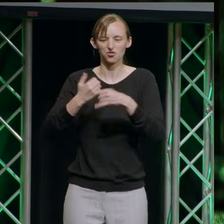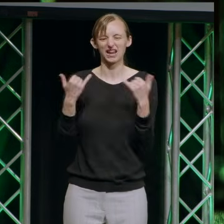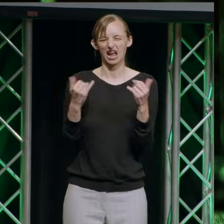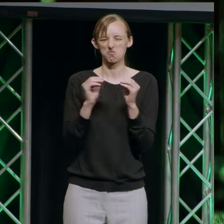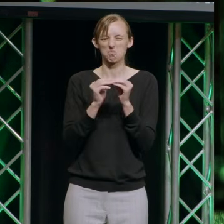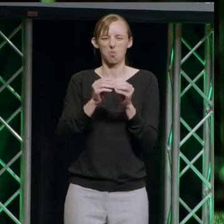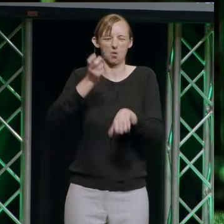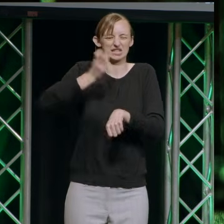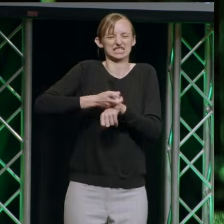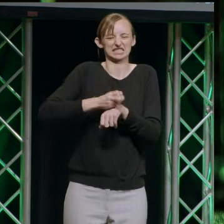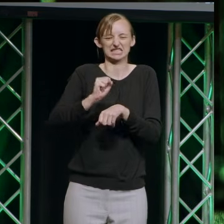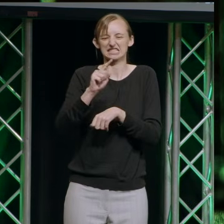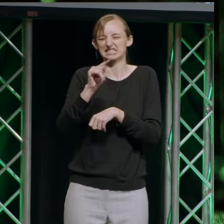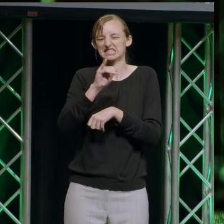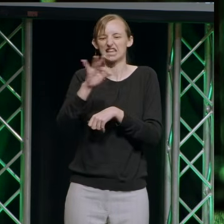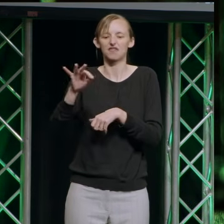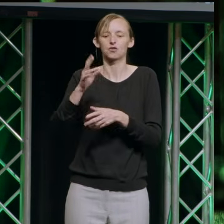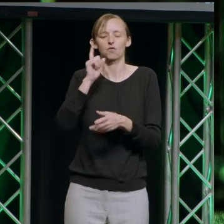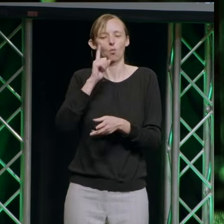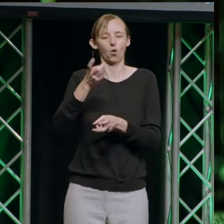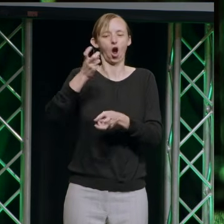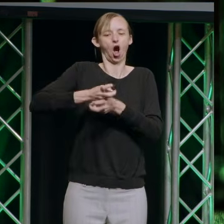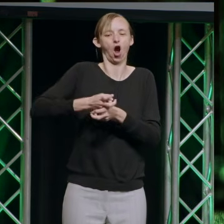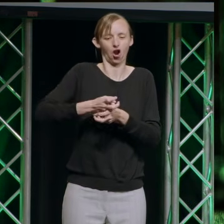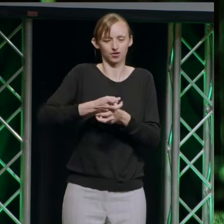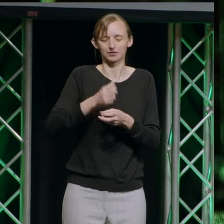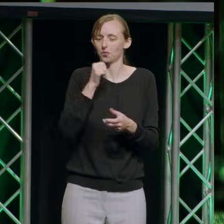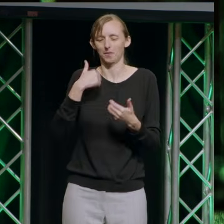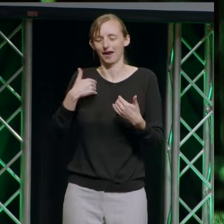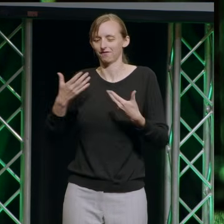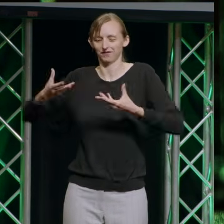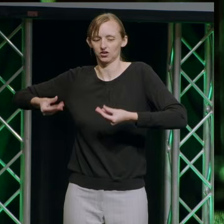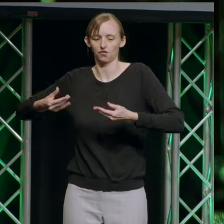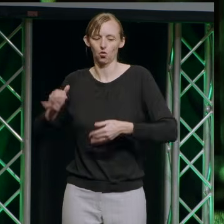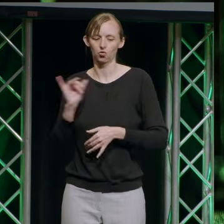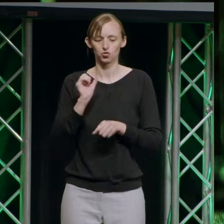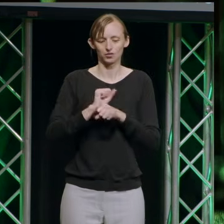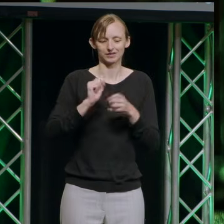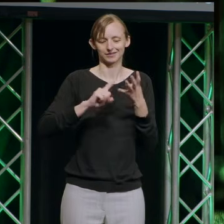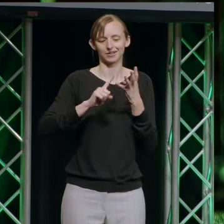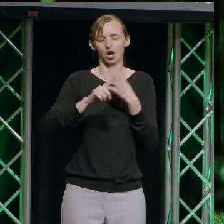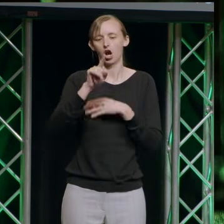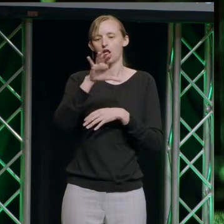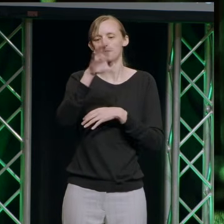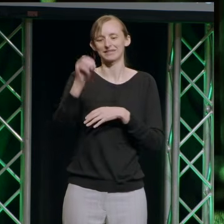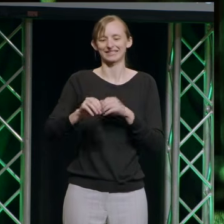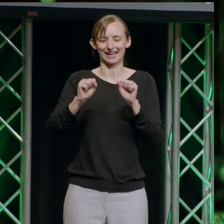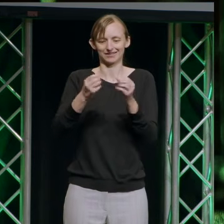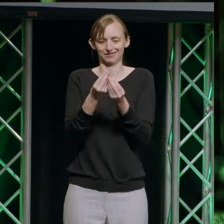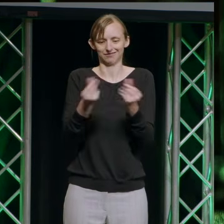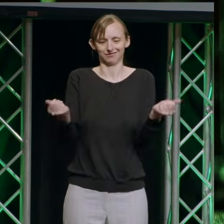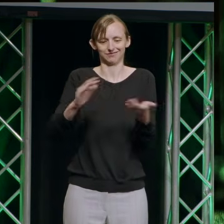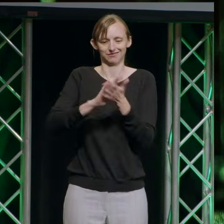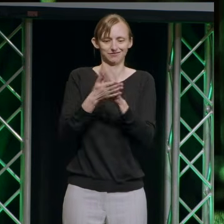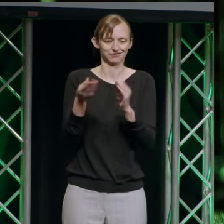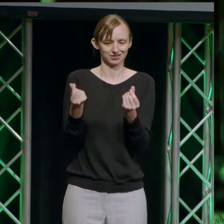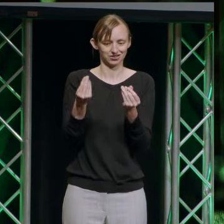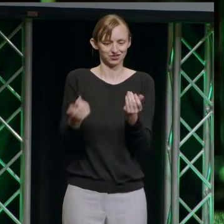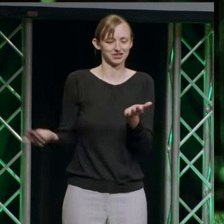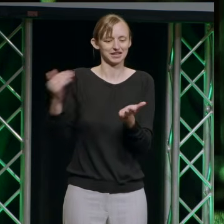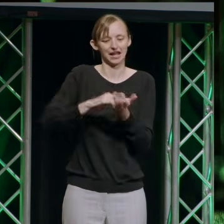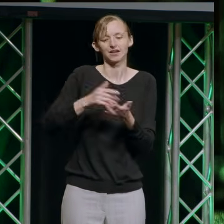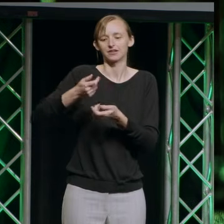to be used for hard-bound leather goods. And we're also working on 100% biodegradable material by substituting our materials,